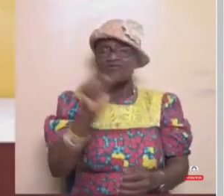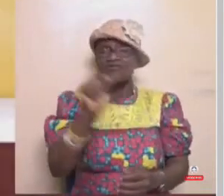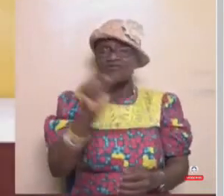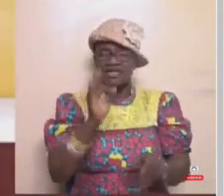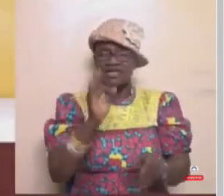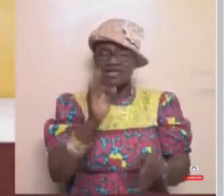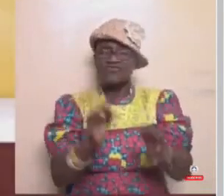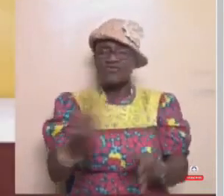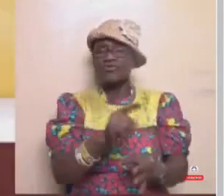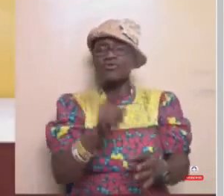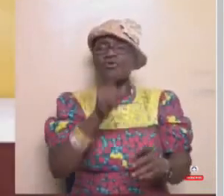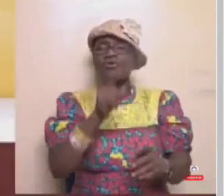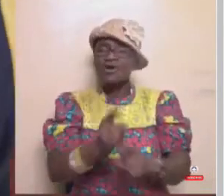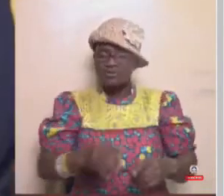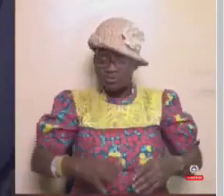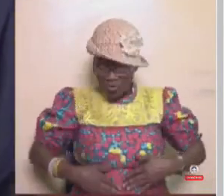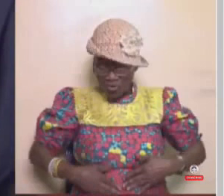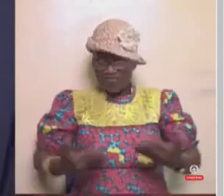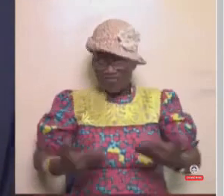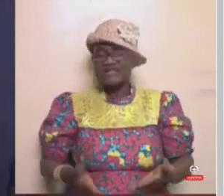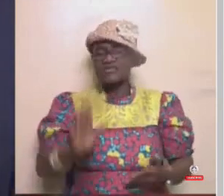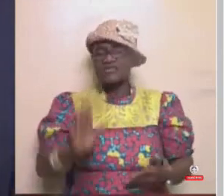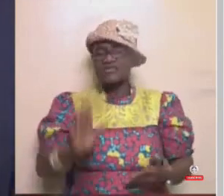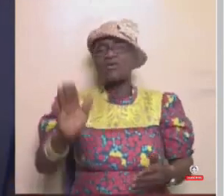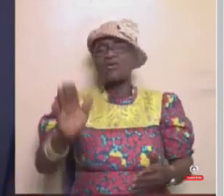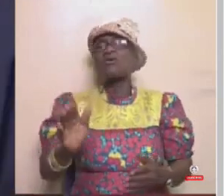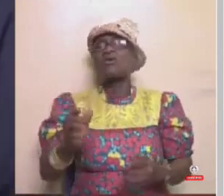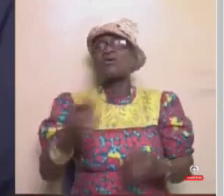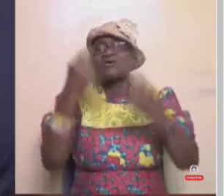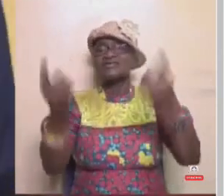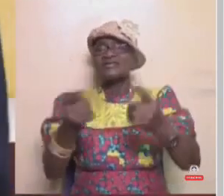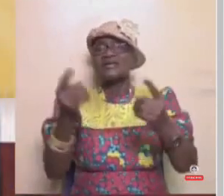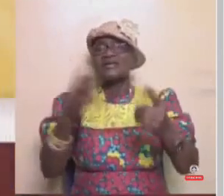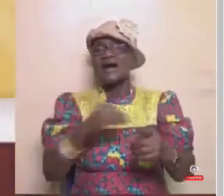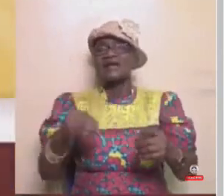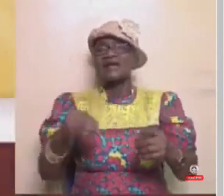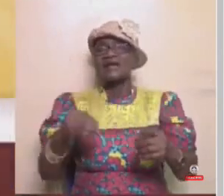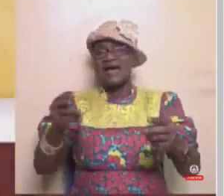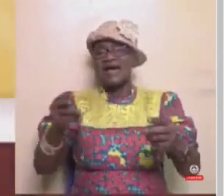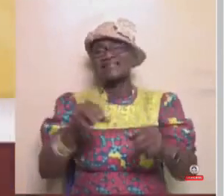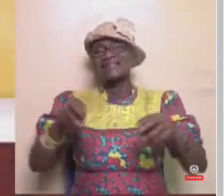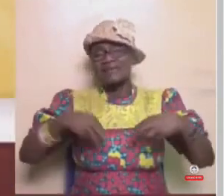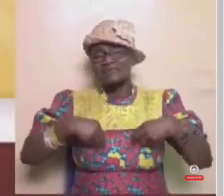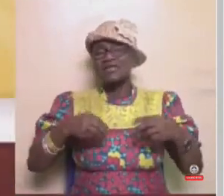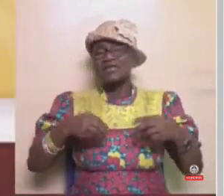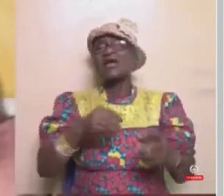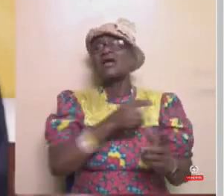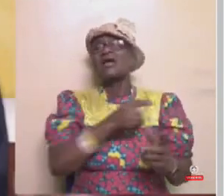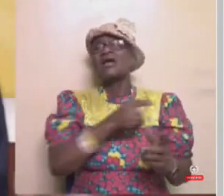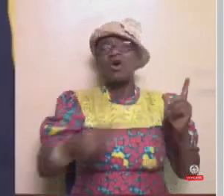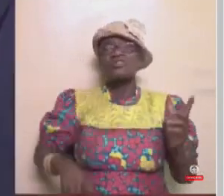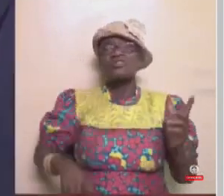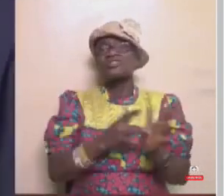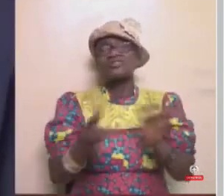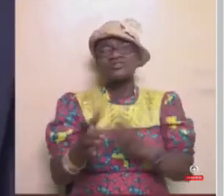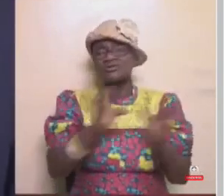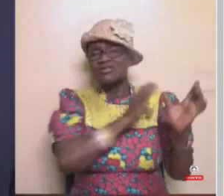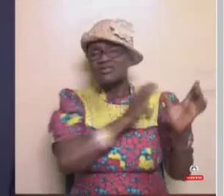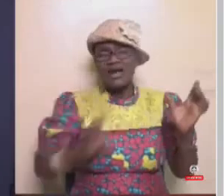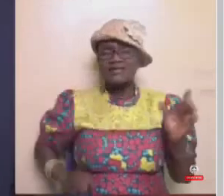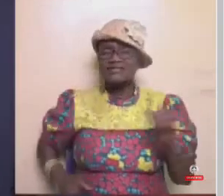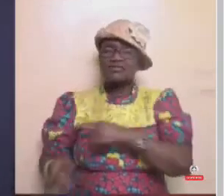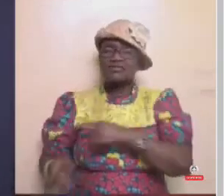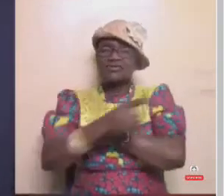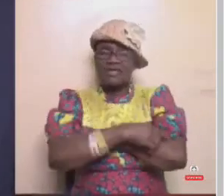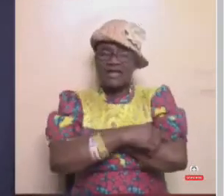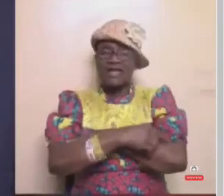sin and accept Lord Jesus Christ today as your Lord and Savior and ask him to forgive you, he